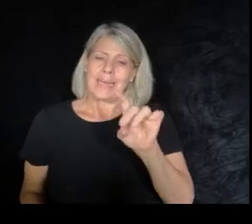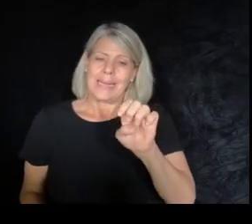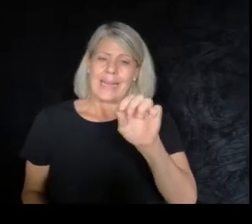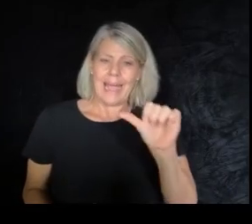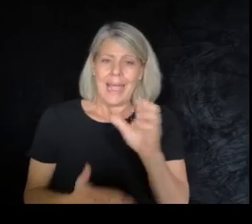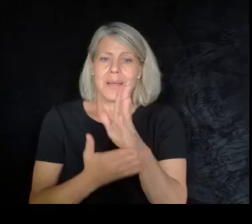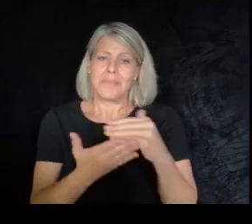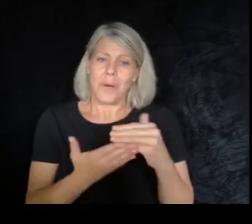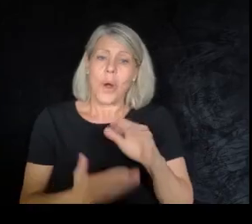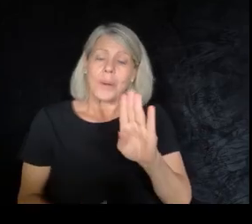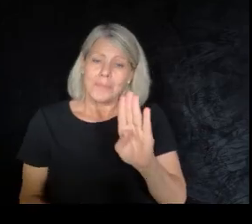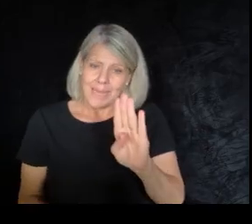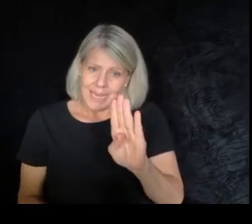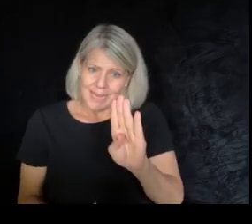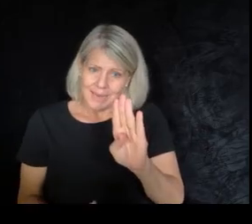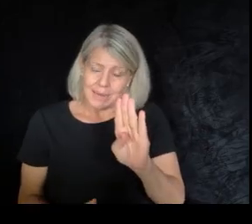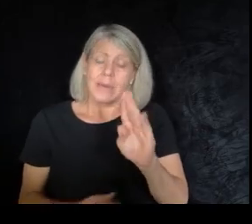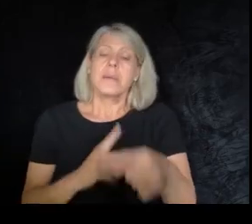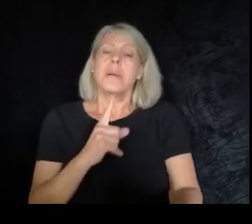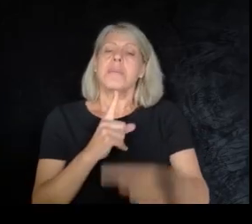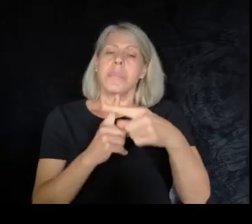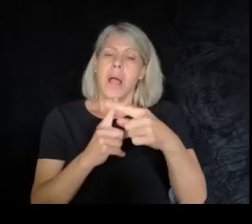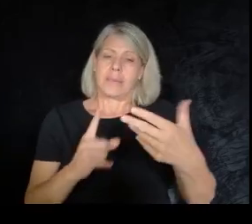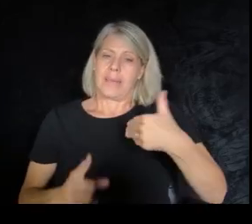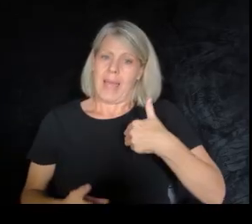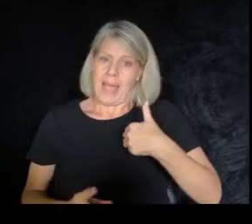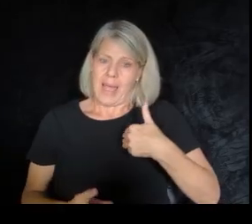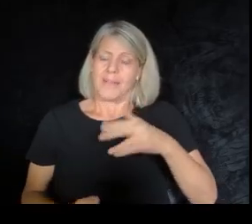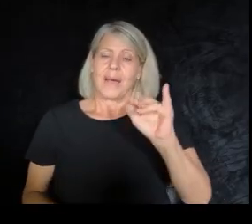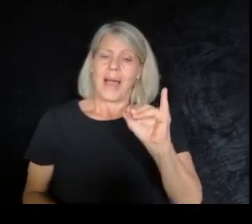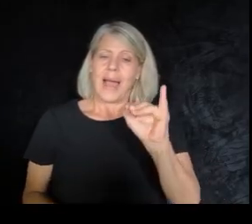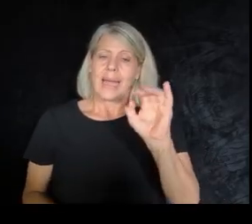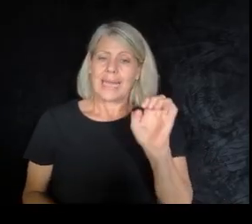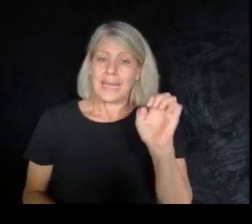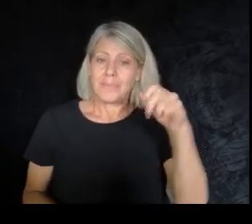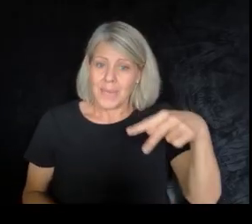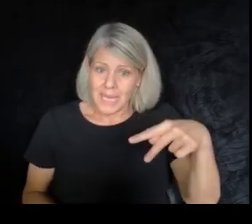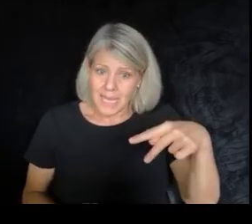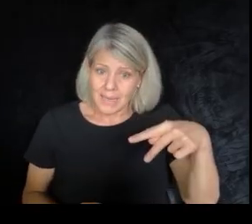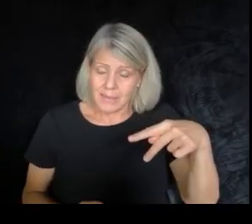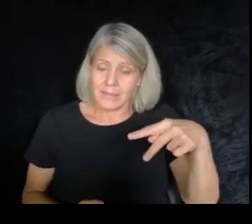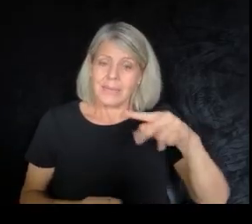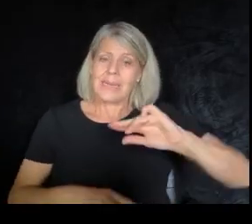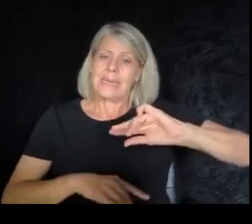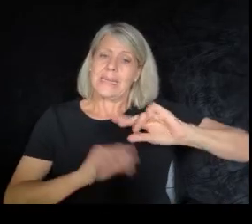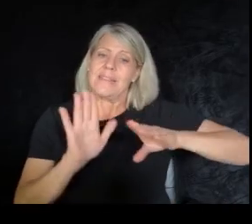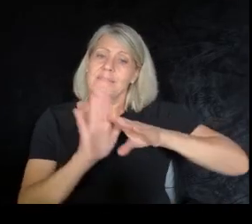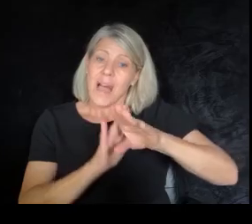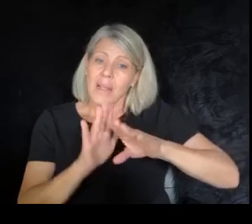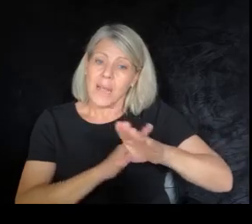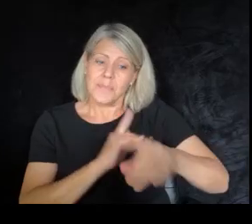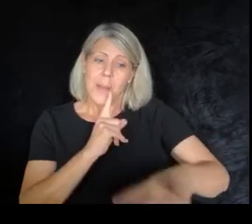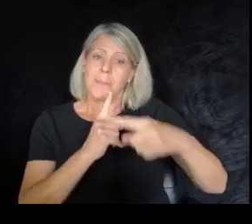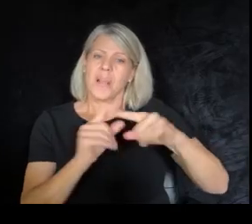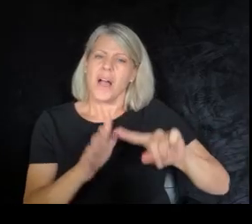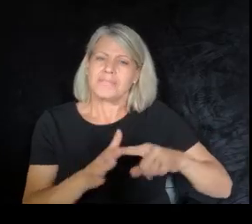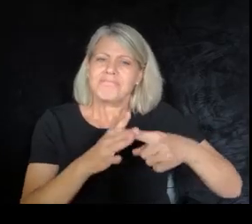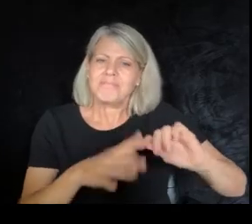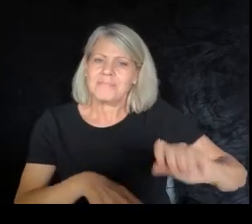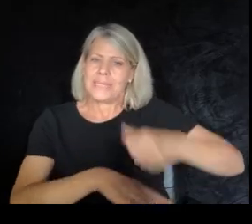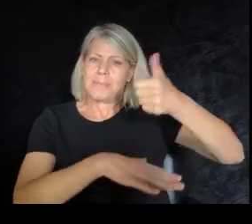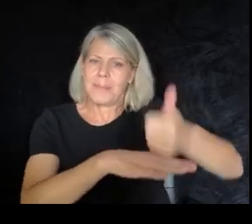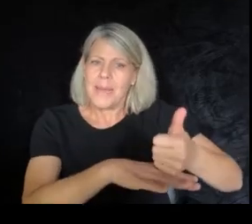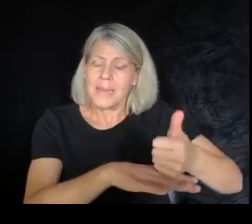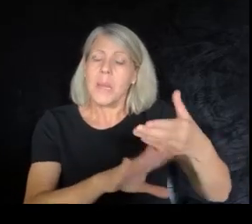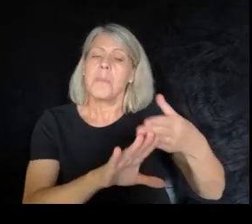B and who have an individual education program, IEP, developed and implemented by